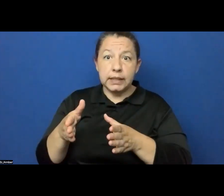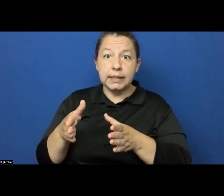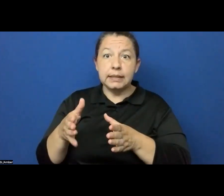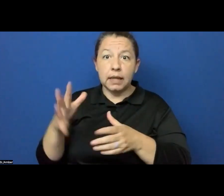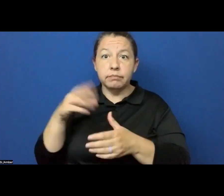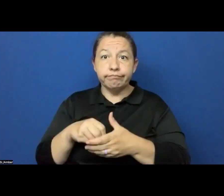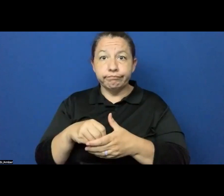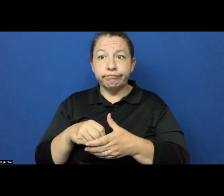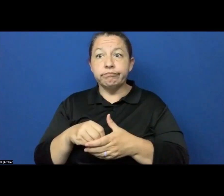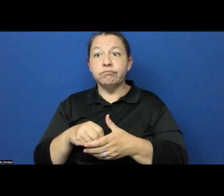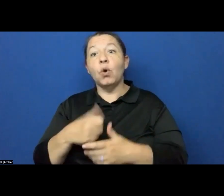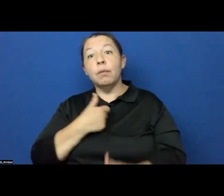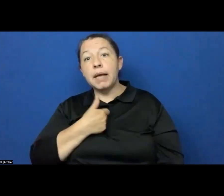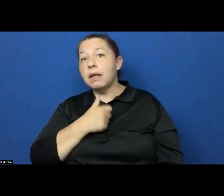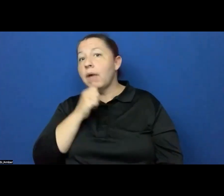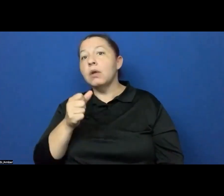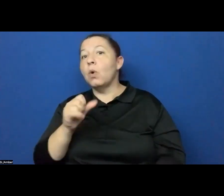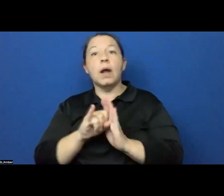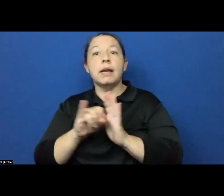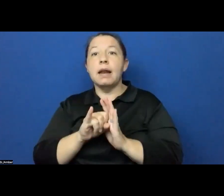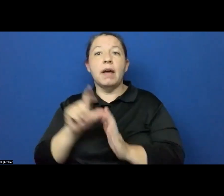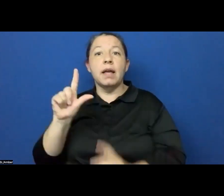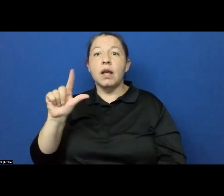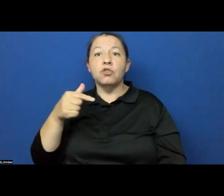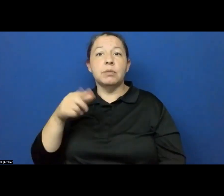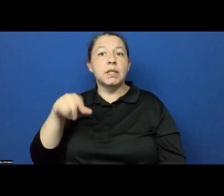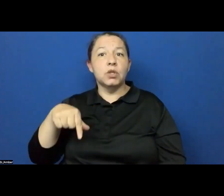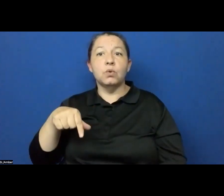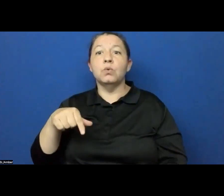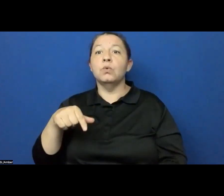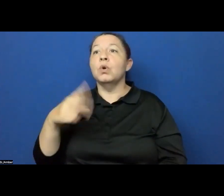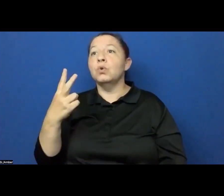know, myself, I don't identify as LGBTQ or two spirit.